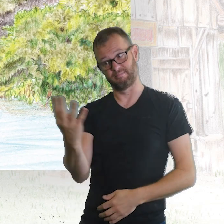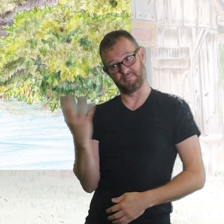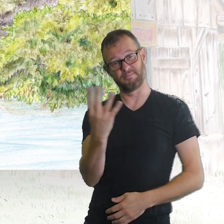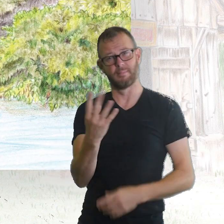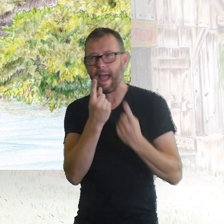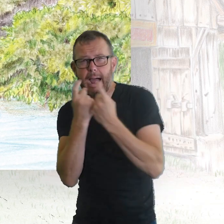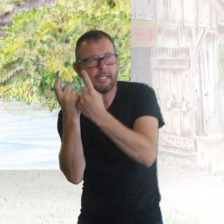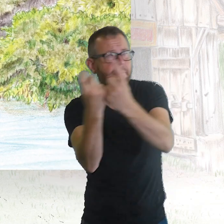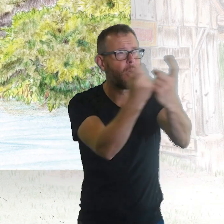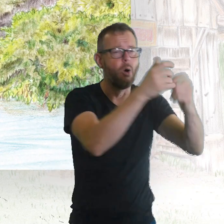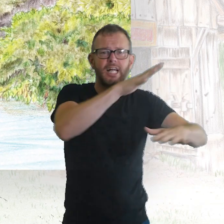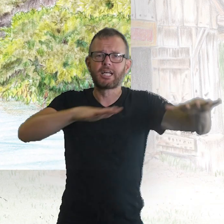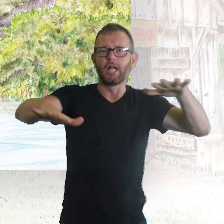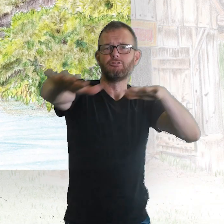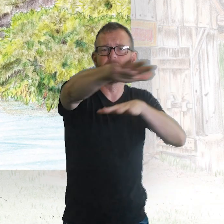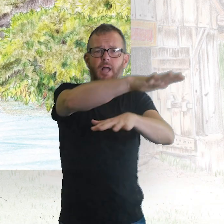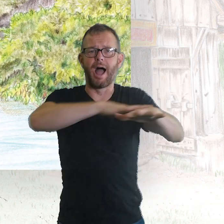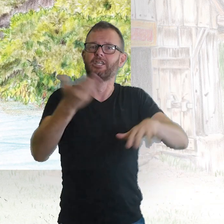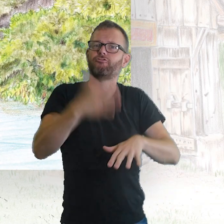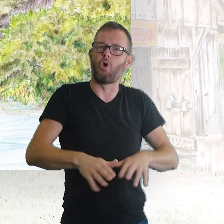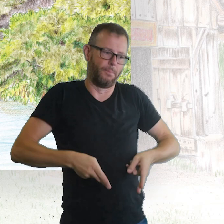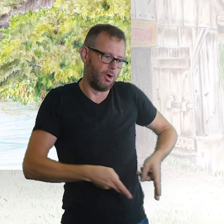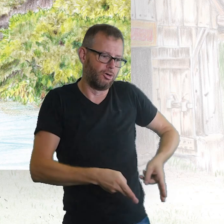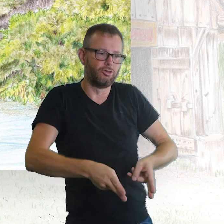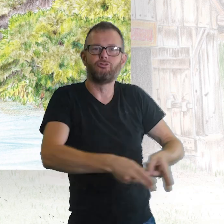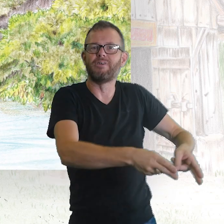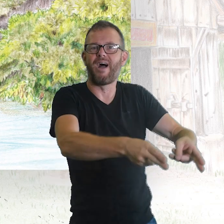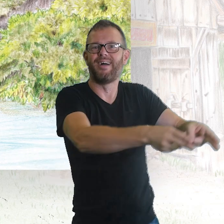They explored the countryside from the river.